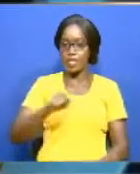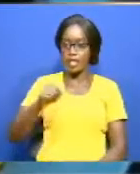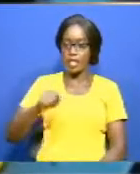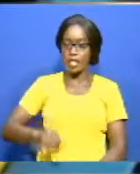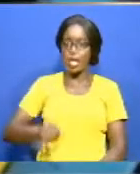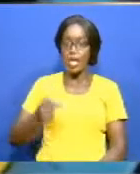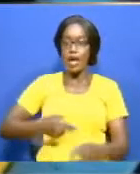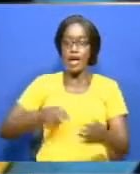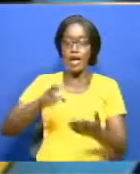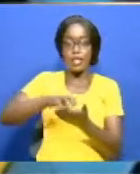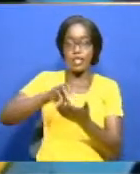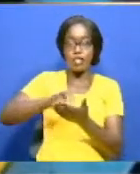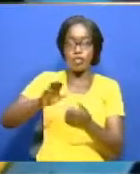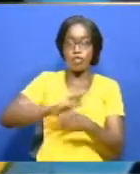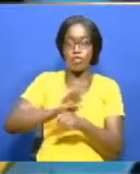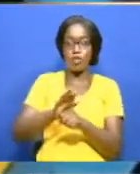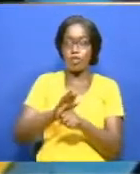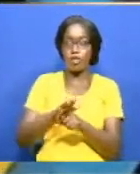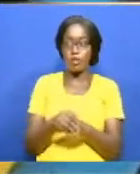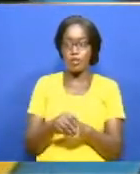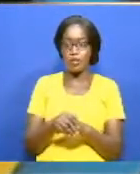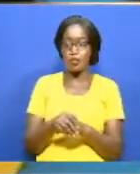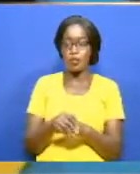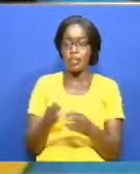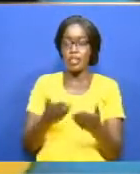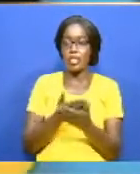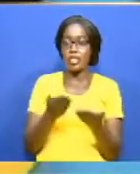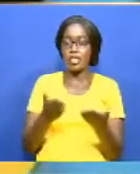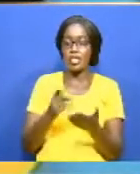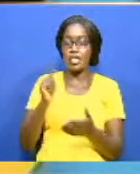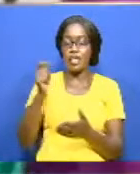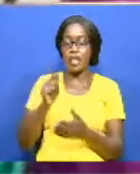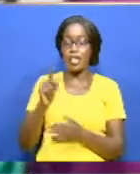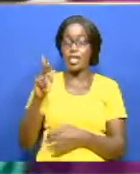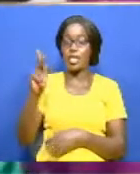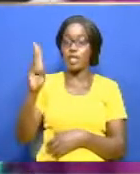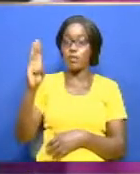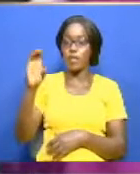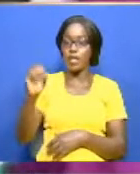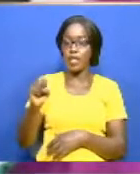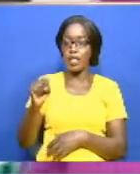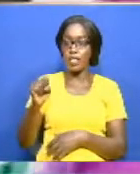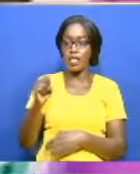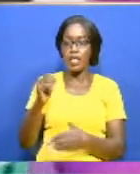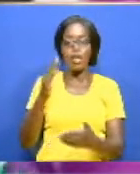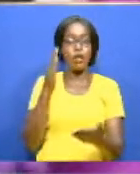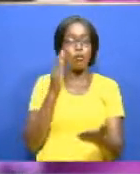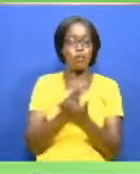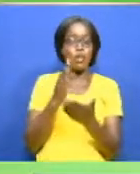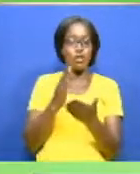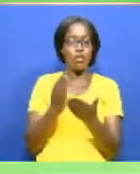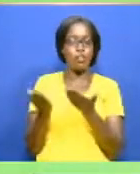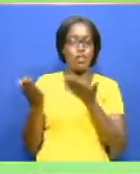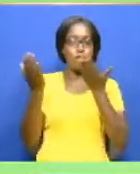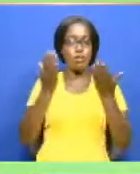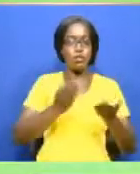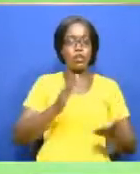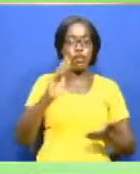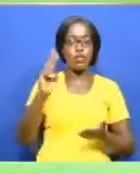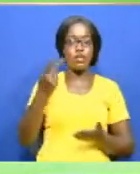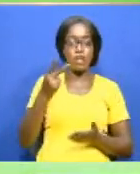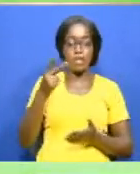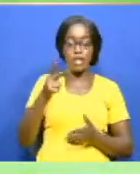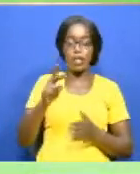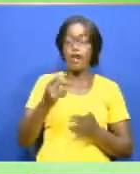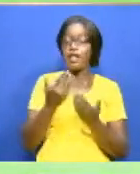of coronavirus. This has seen the Kenya Bureau of Standards impose a partial ban on the imports of second-hand items from